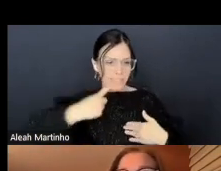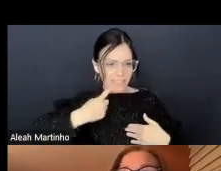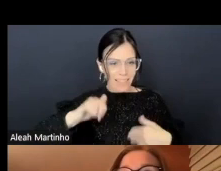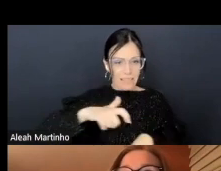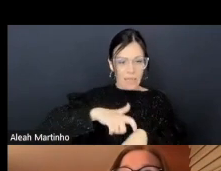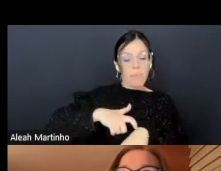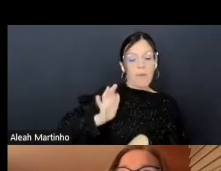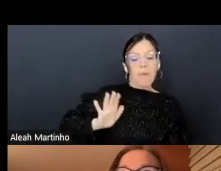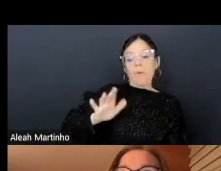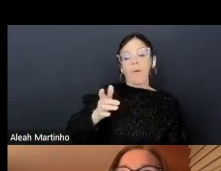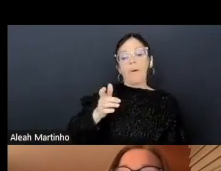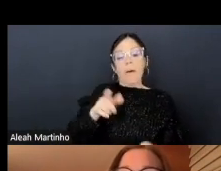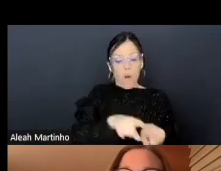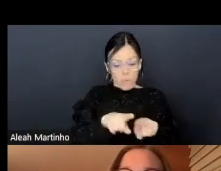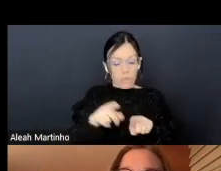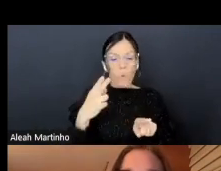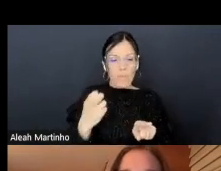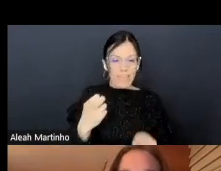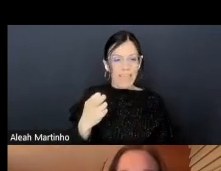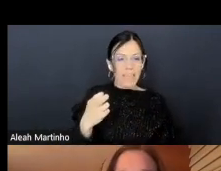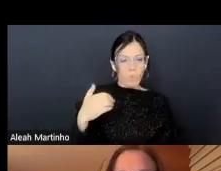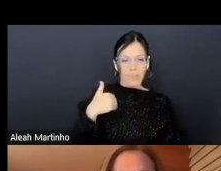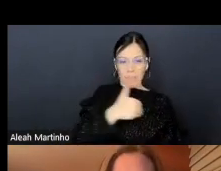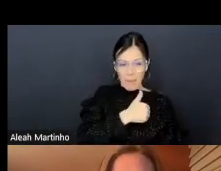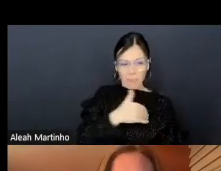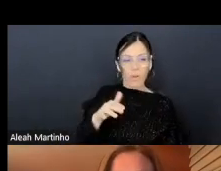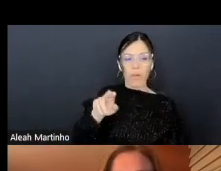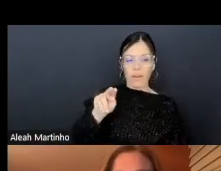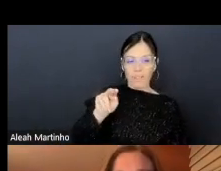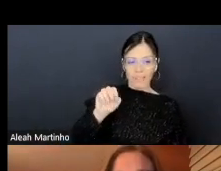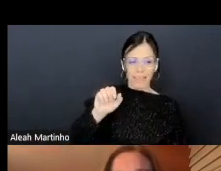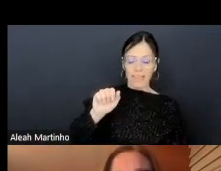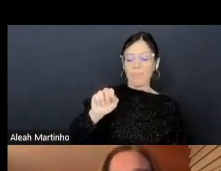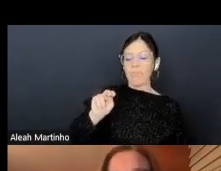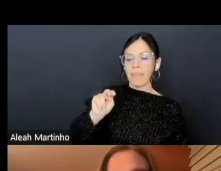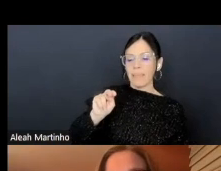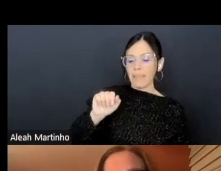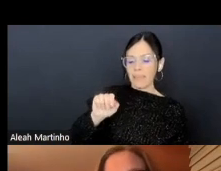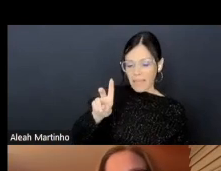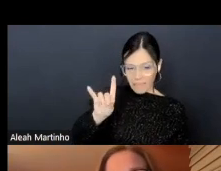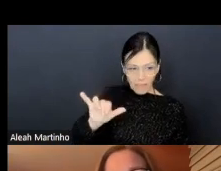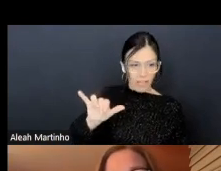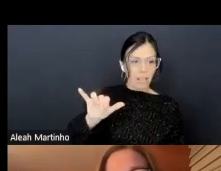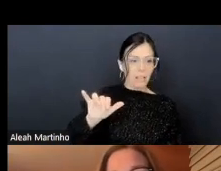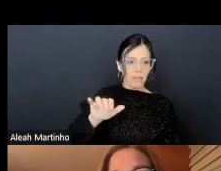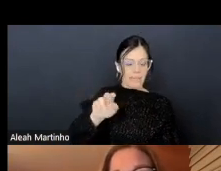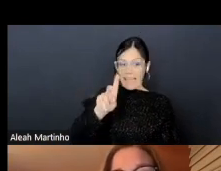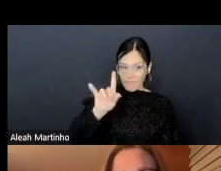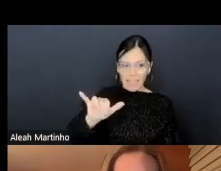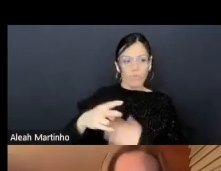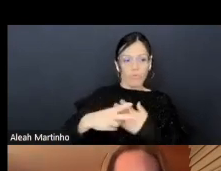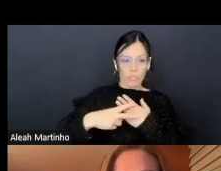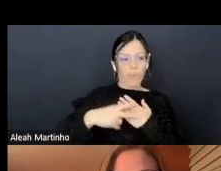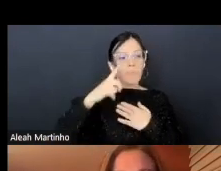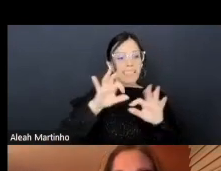he was a member of the naval reserve because his family was able to manage to get him